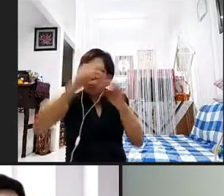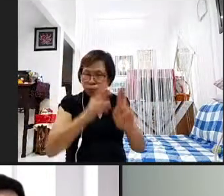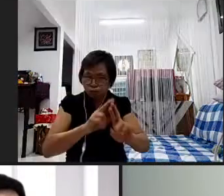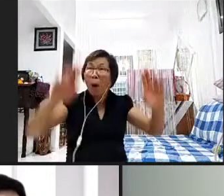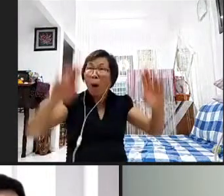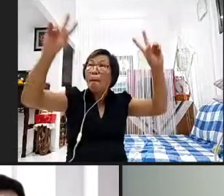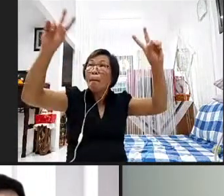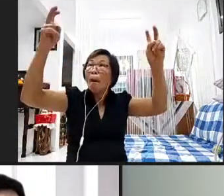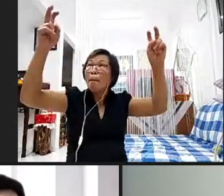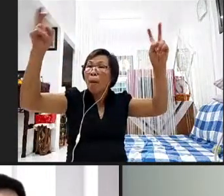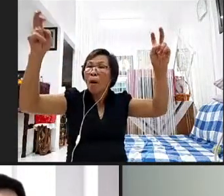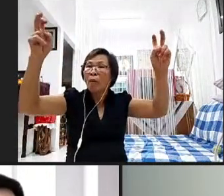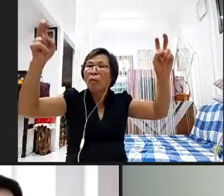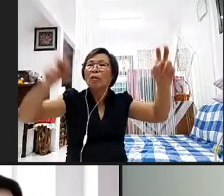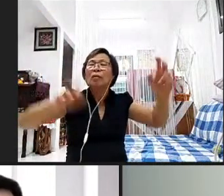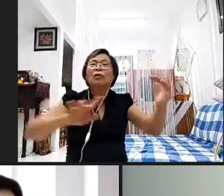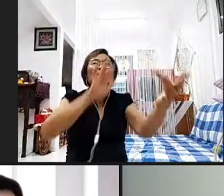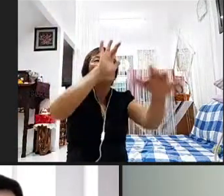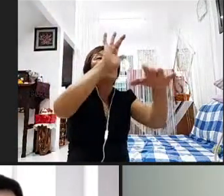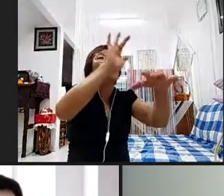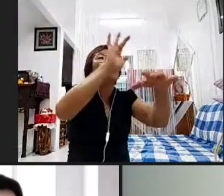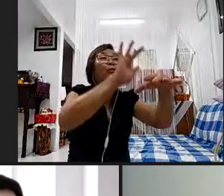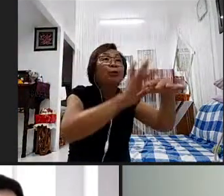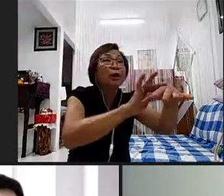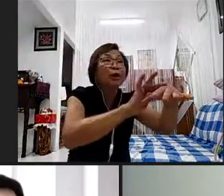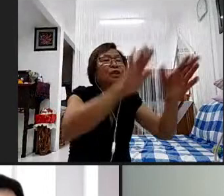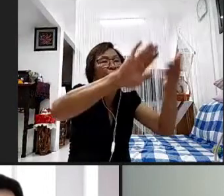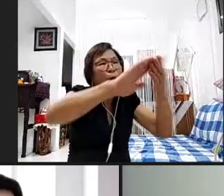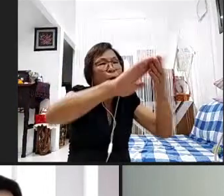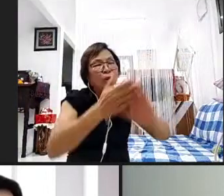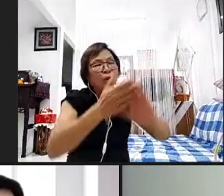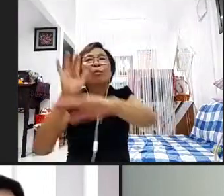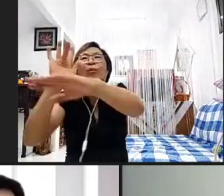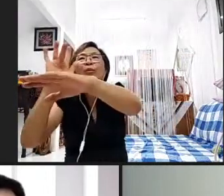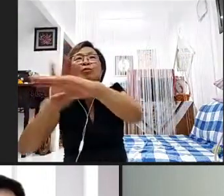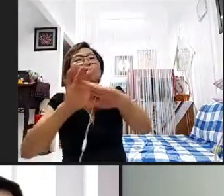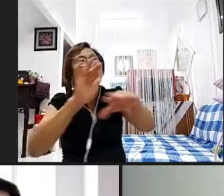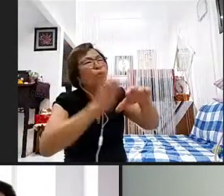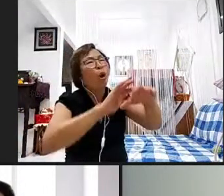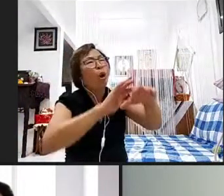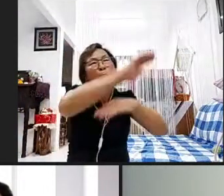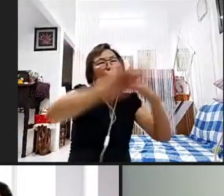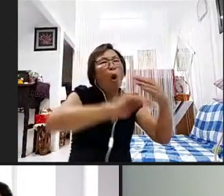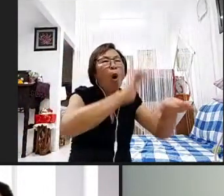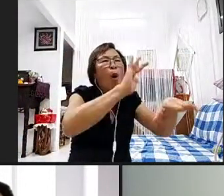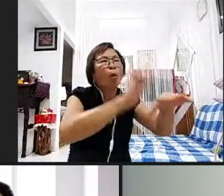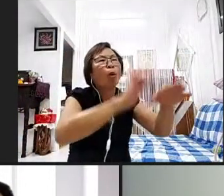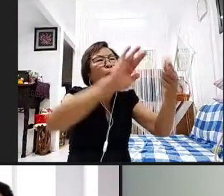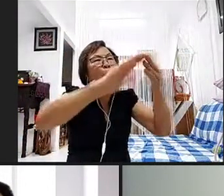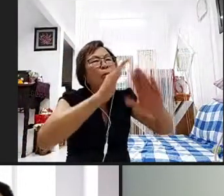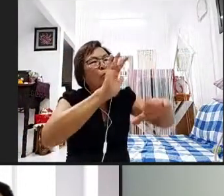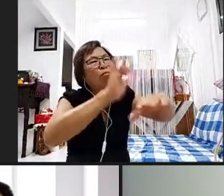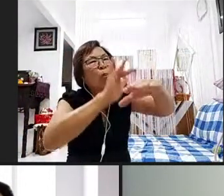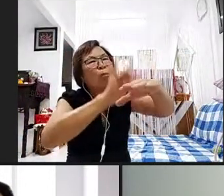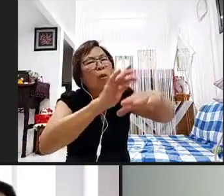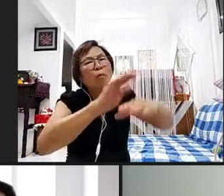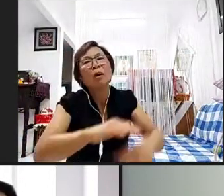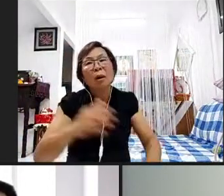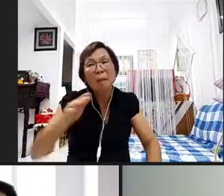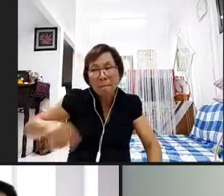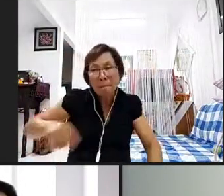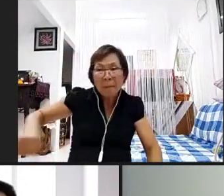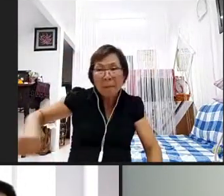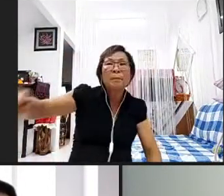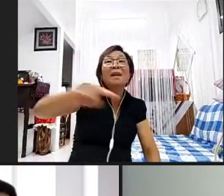out to not only Buddhist community but to the community in general. Yeah. So perhaps you guys can